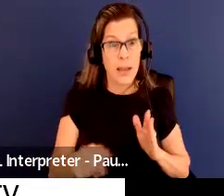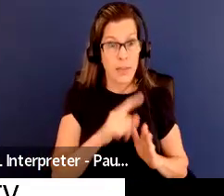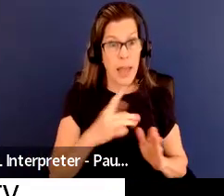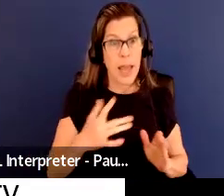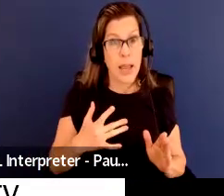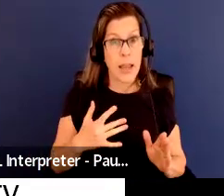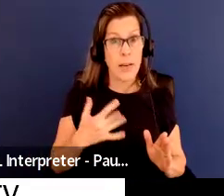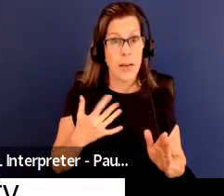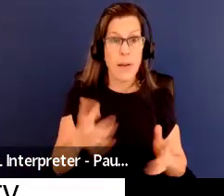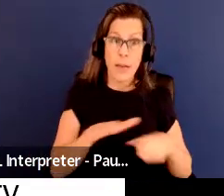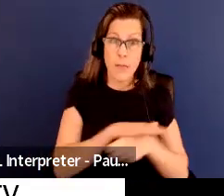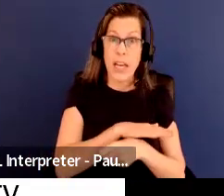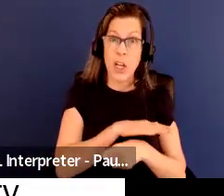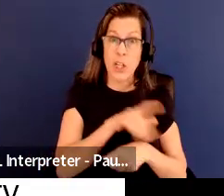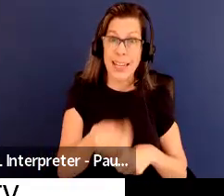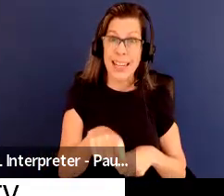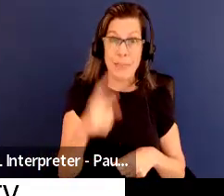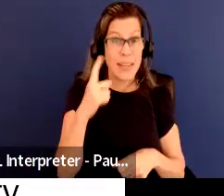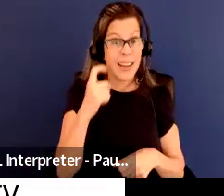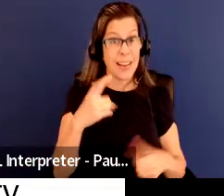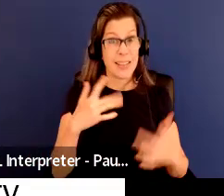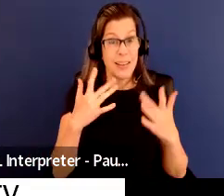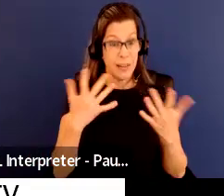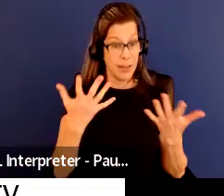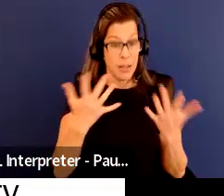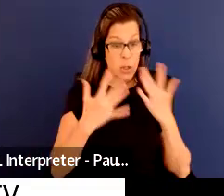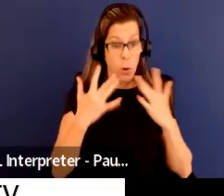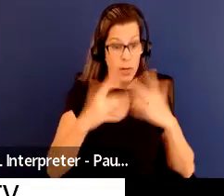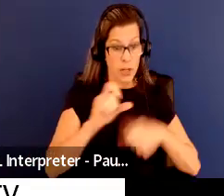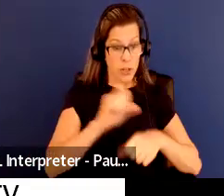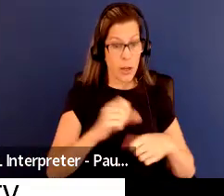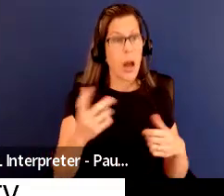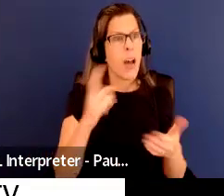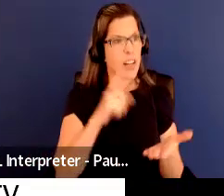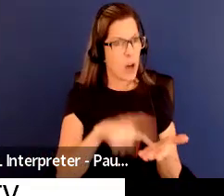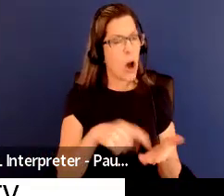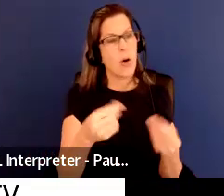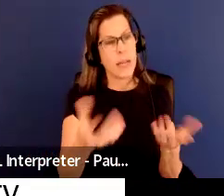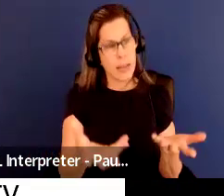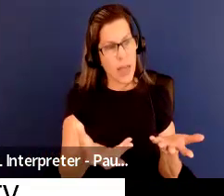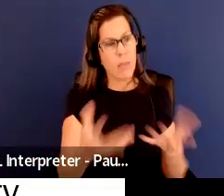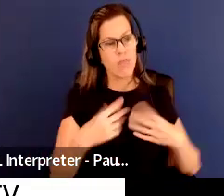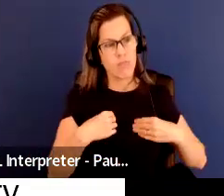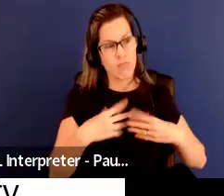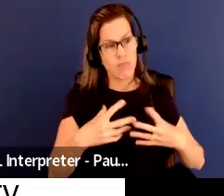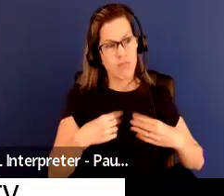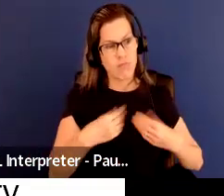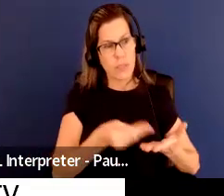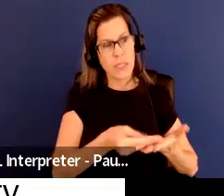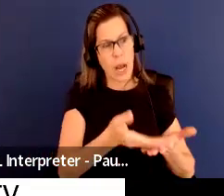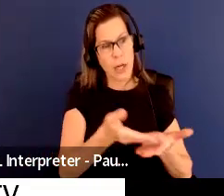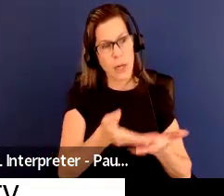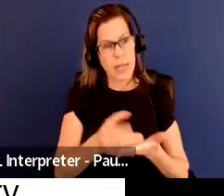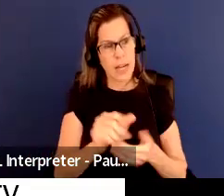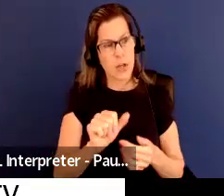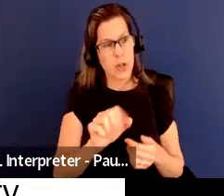need because we had labor shortages. So we acknowledged that by giving them amnesty and giving them documentation